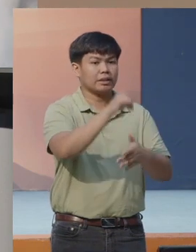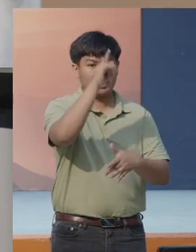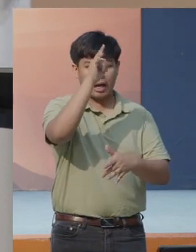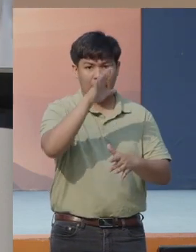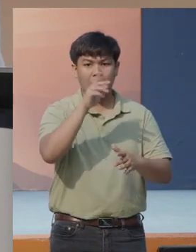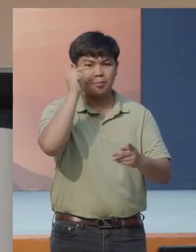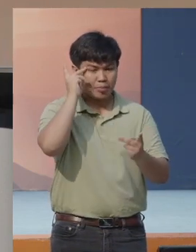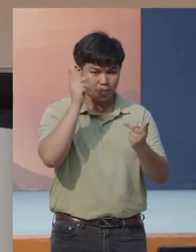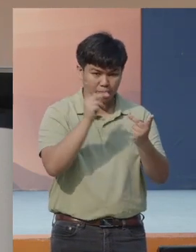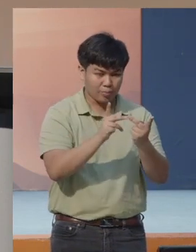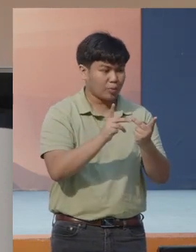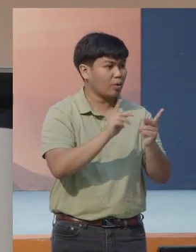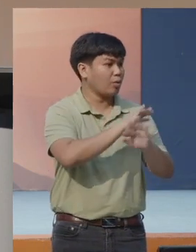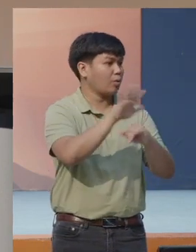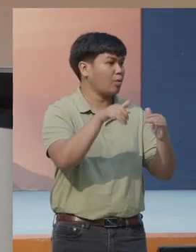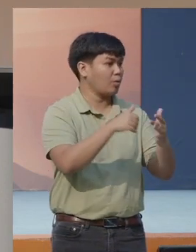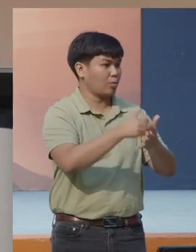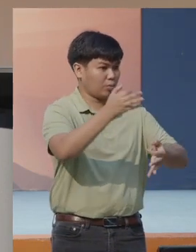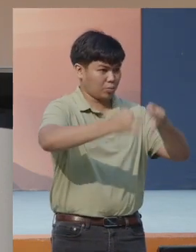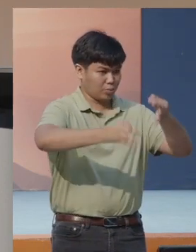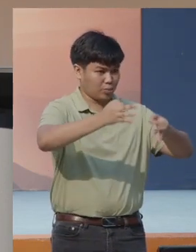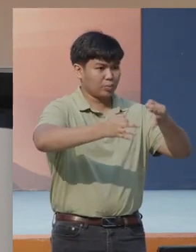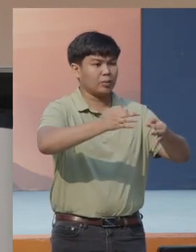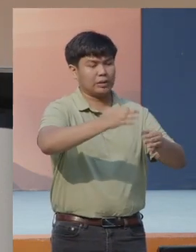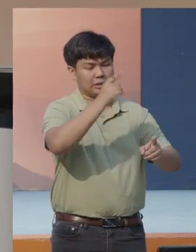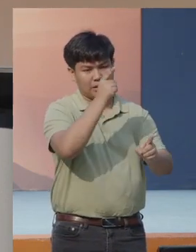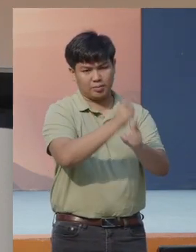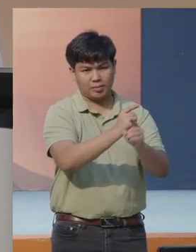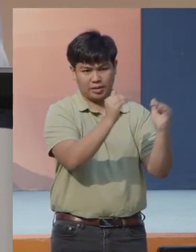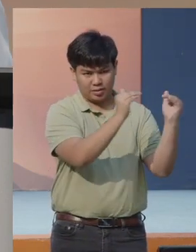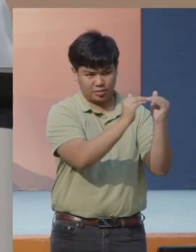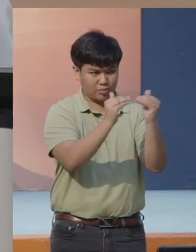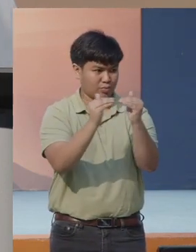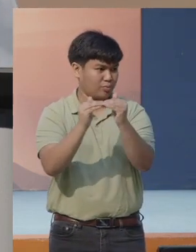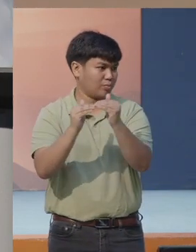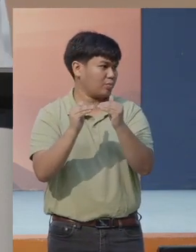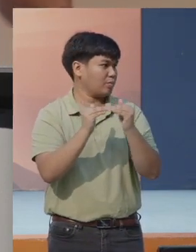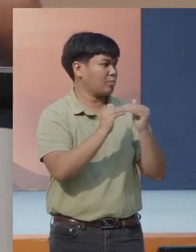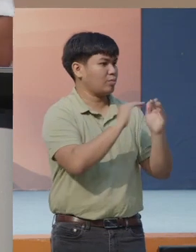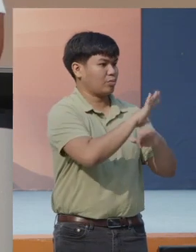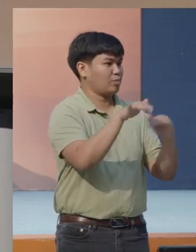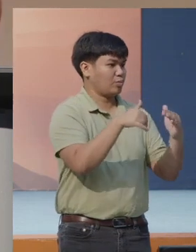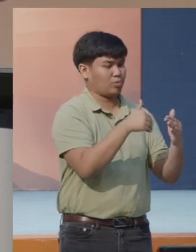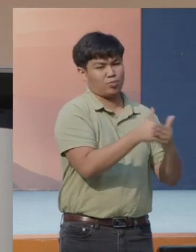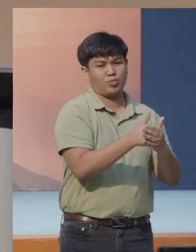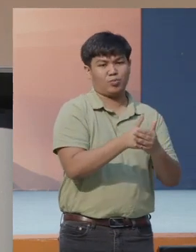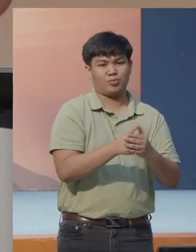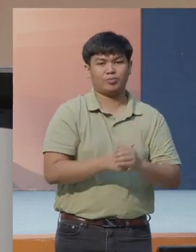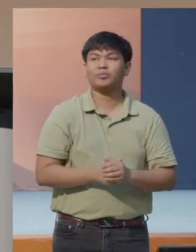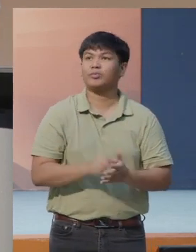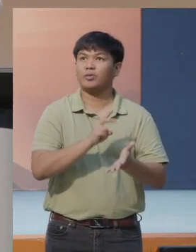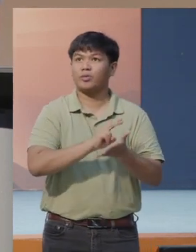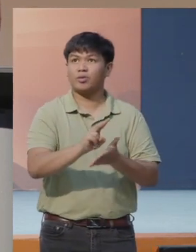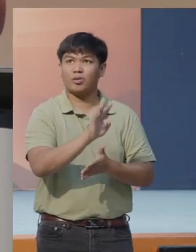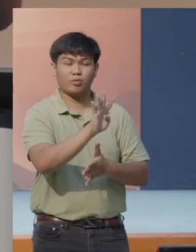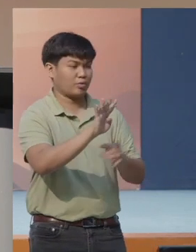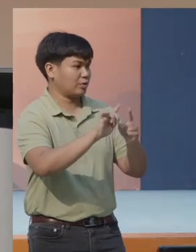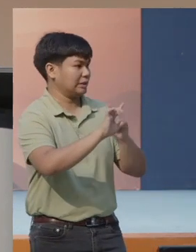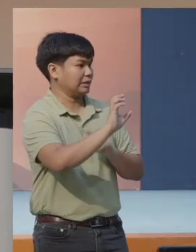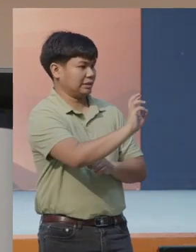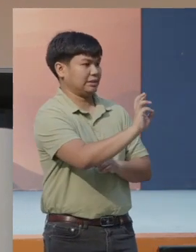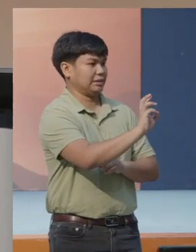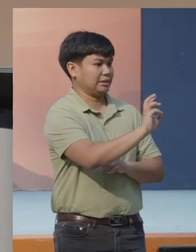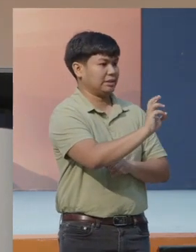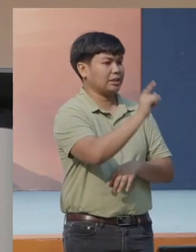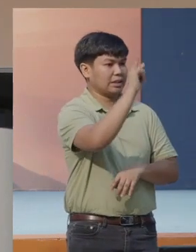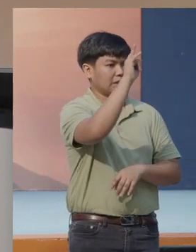Diyos na mahatulan ng wasto at patas ang sino mang nasasakdal. Basahin natin. Verses 4 to 6.